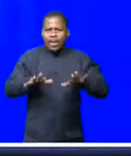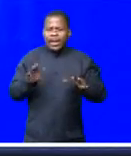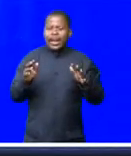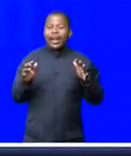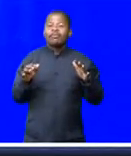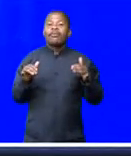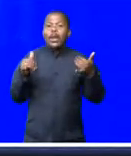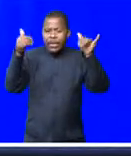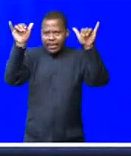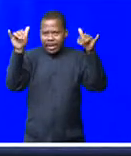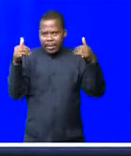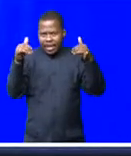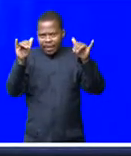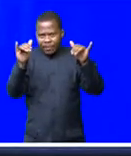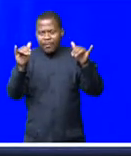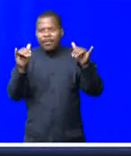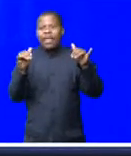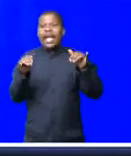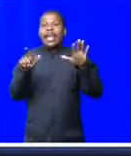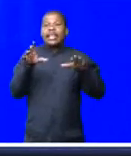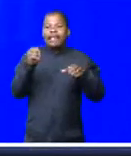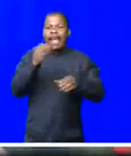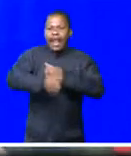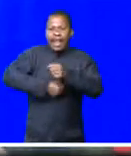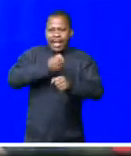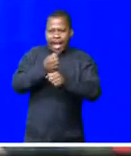forward to their deepening in the years ahead.